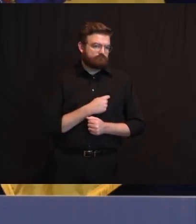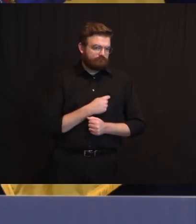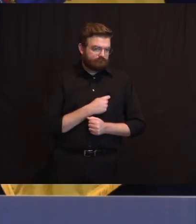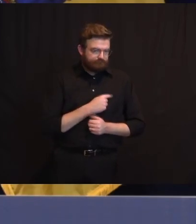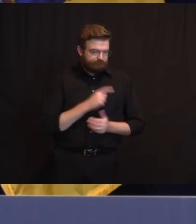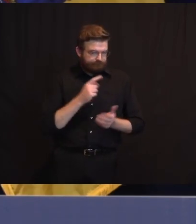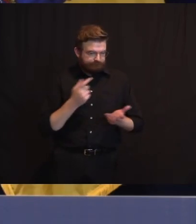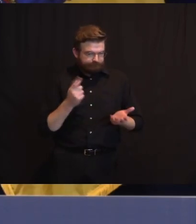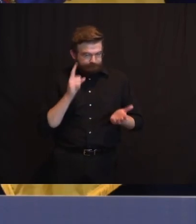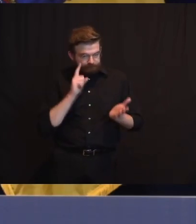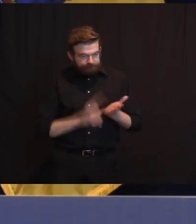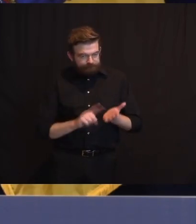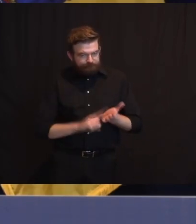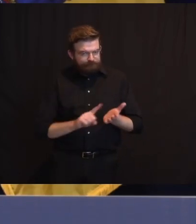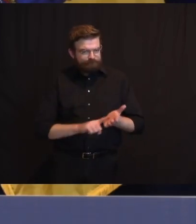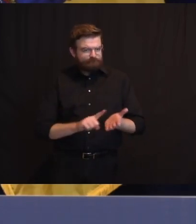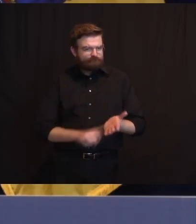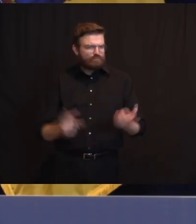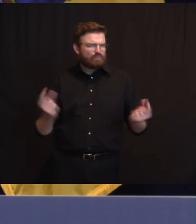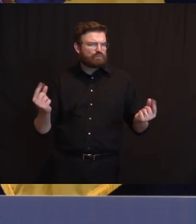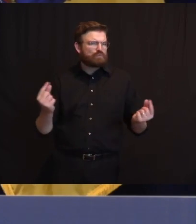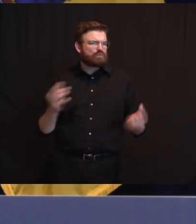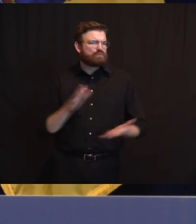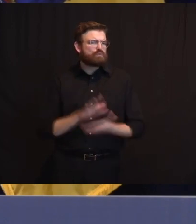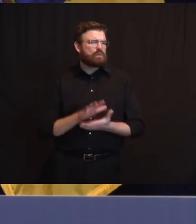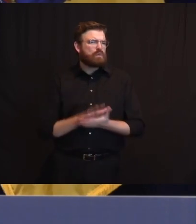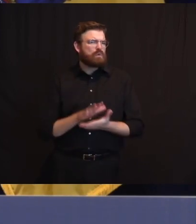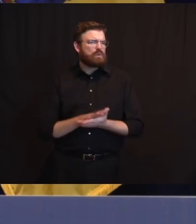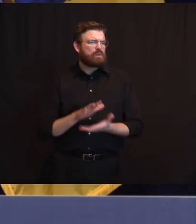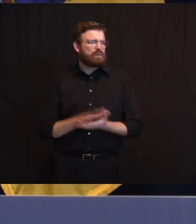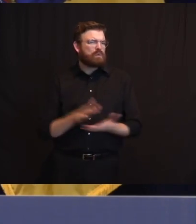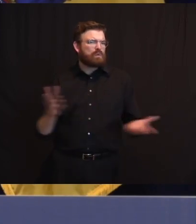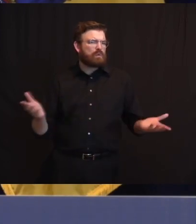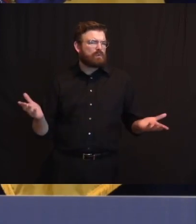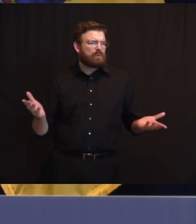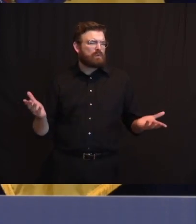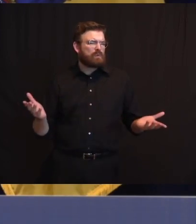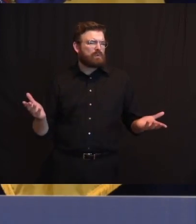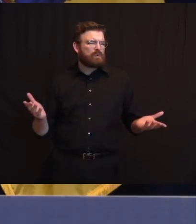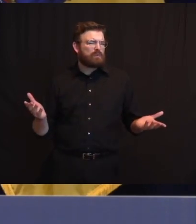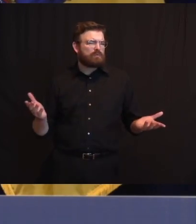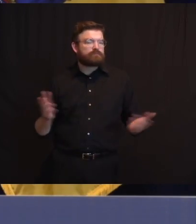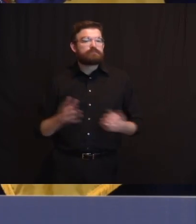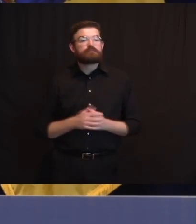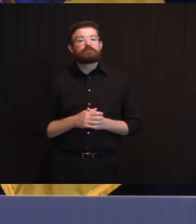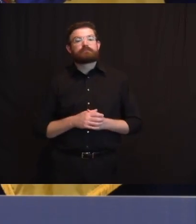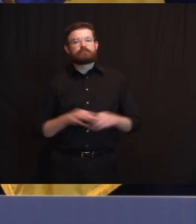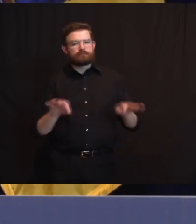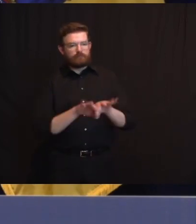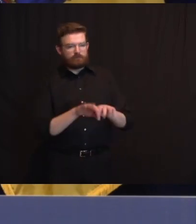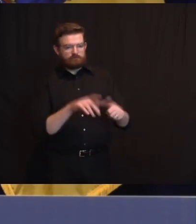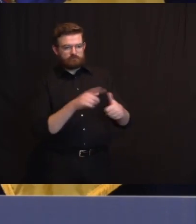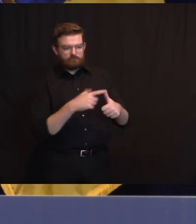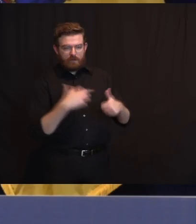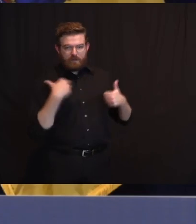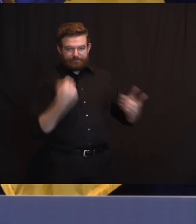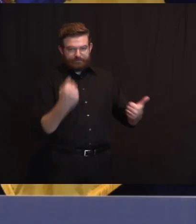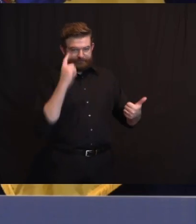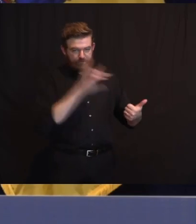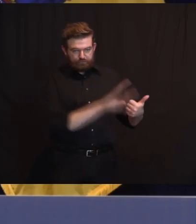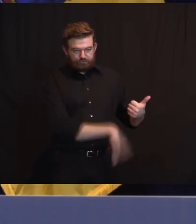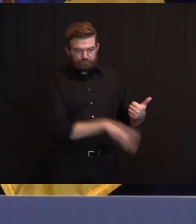that I would say that guide us are, number one, the health and safety of the kids, their